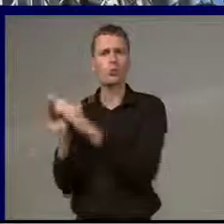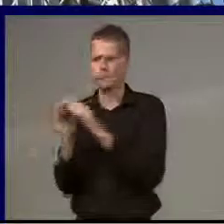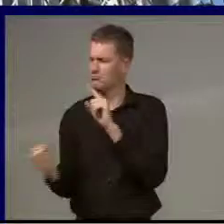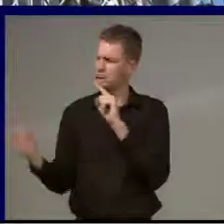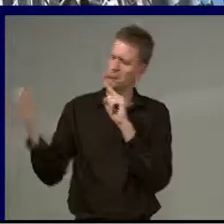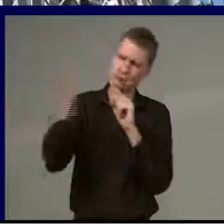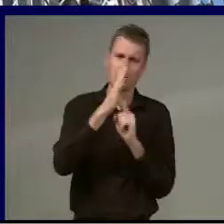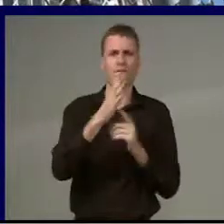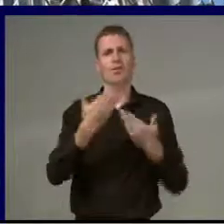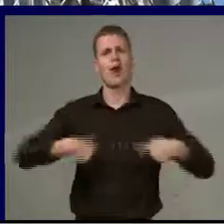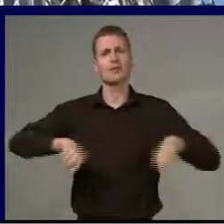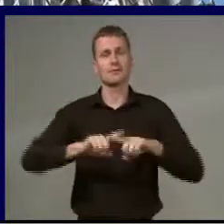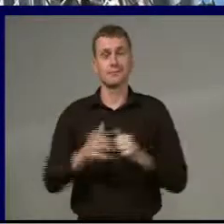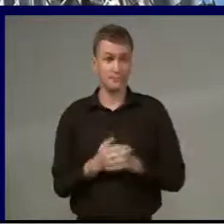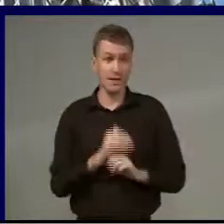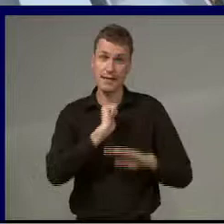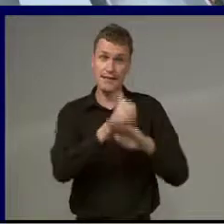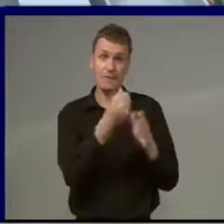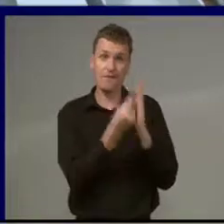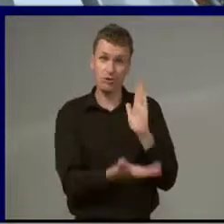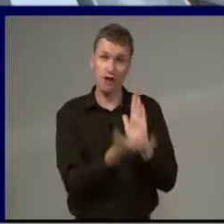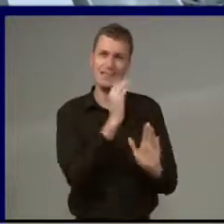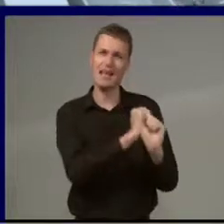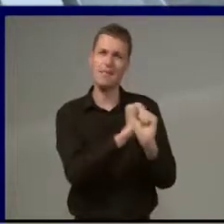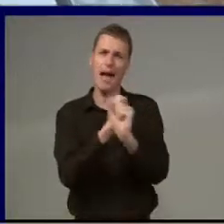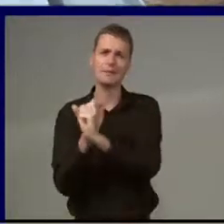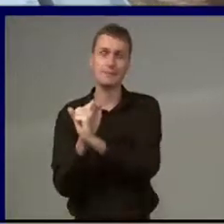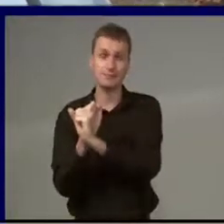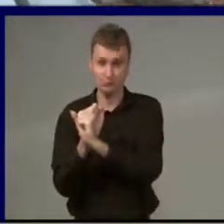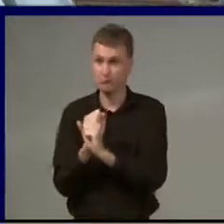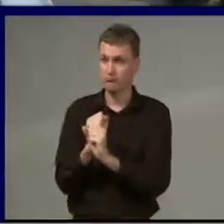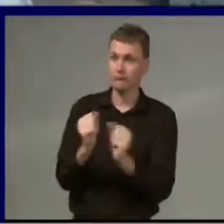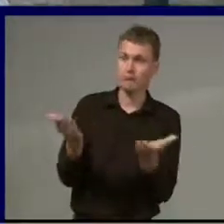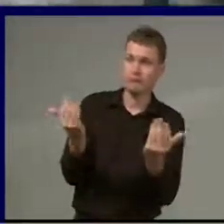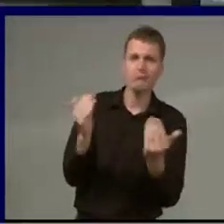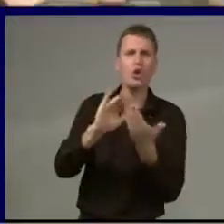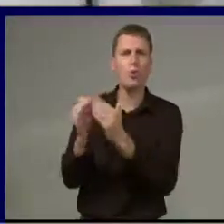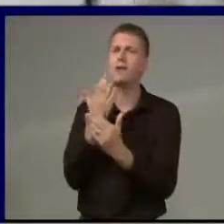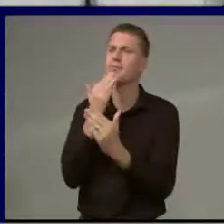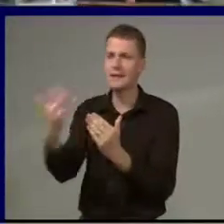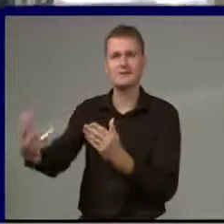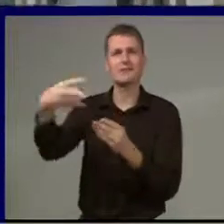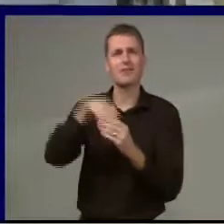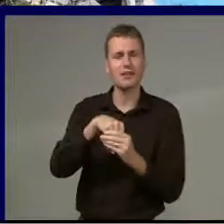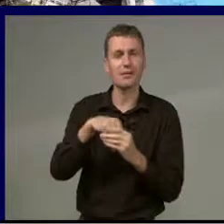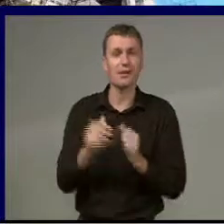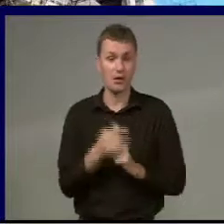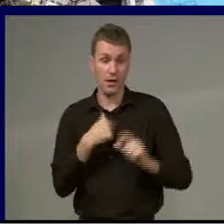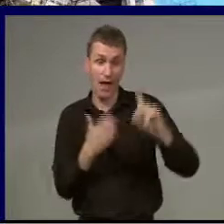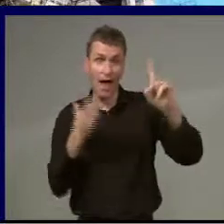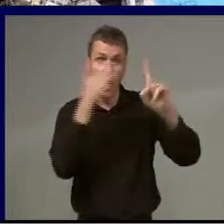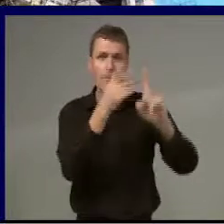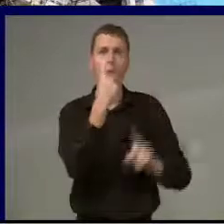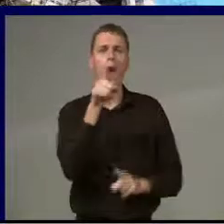A fundraising campaign has been set up. The university is asking the community to get involved. We have a target of $1.5